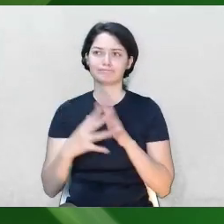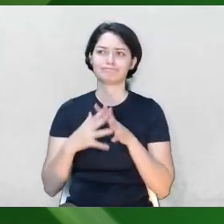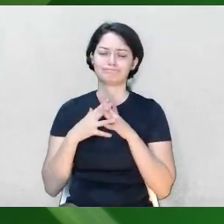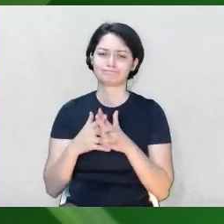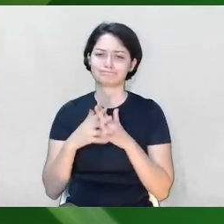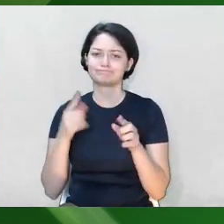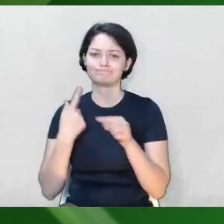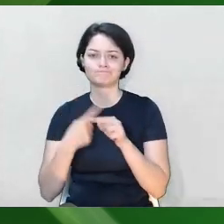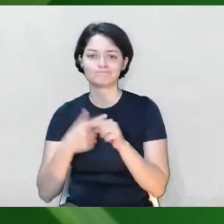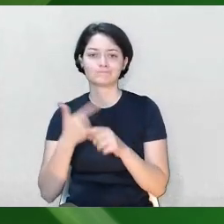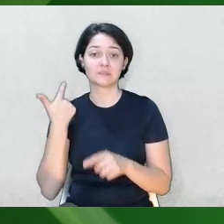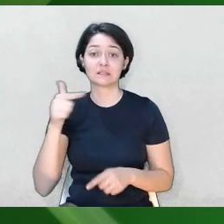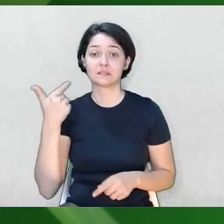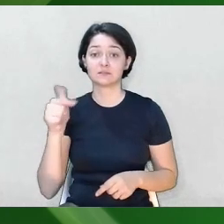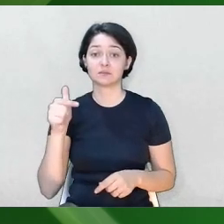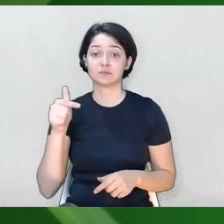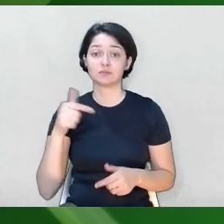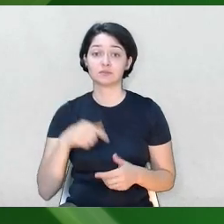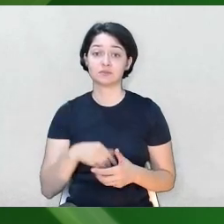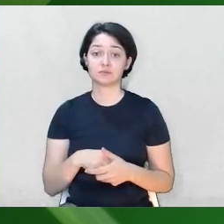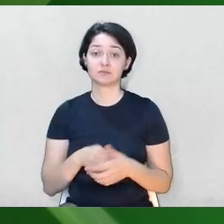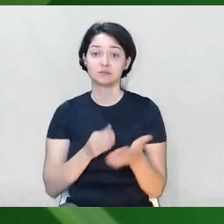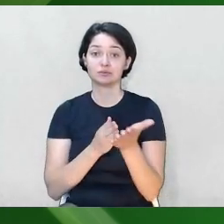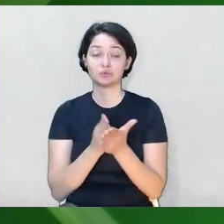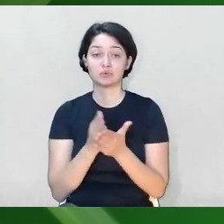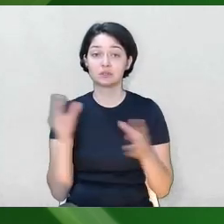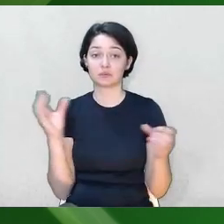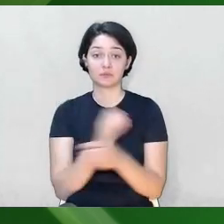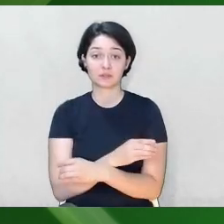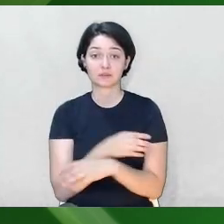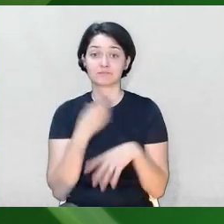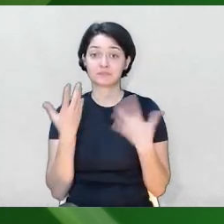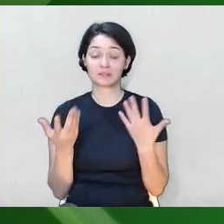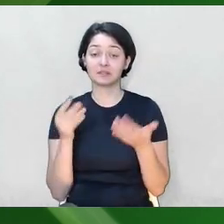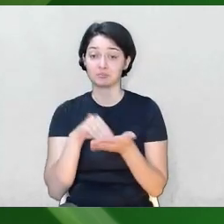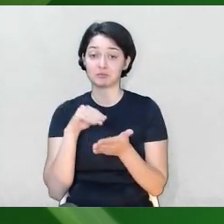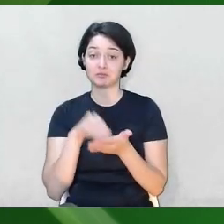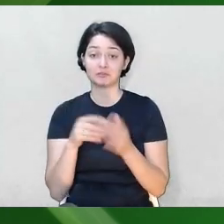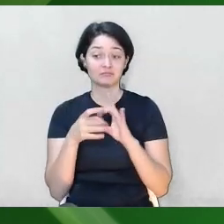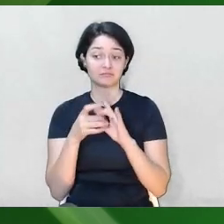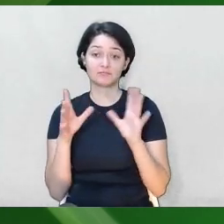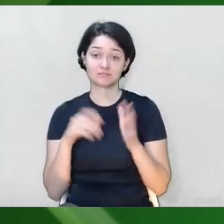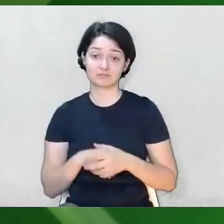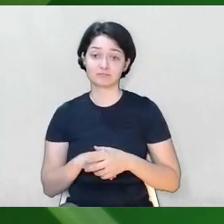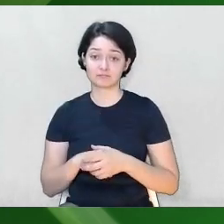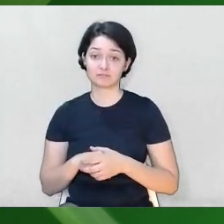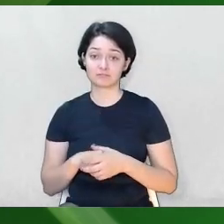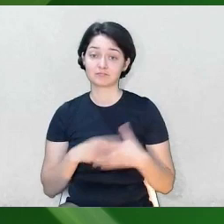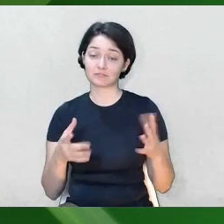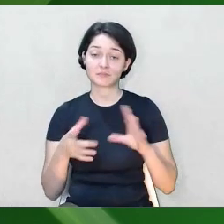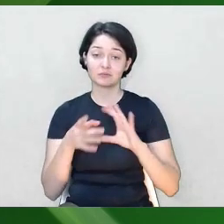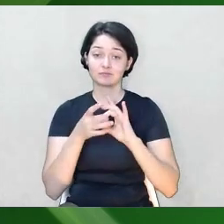was frictioned off because of this. He couldn't begin his journey because something was